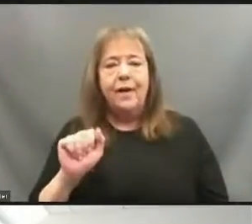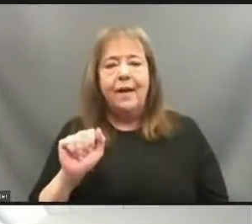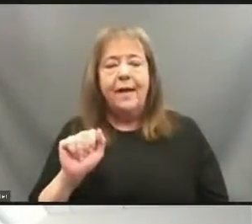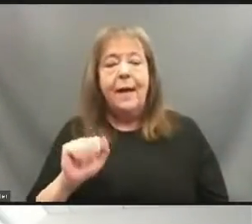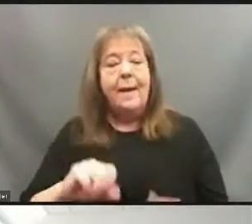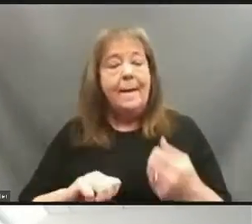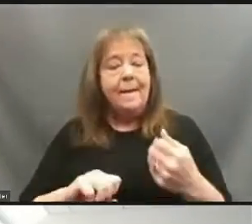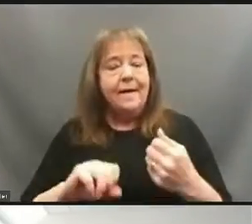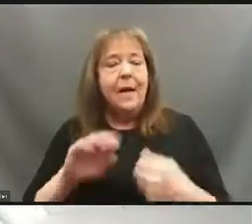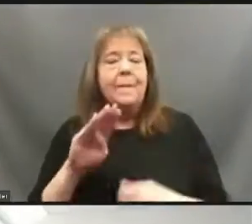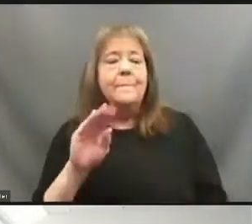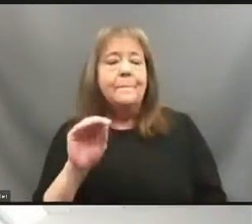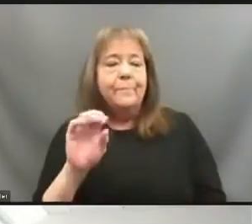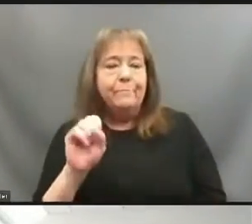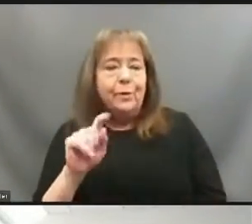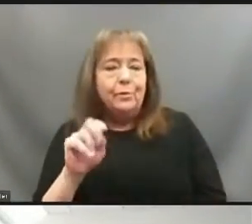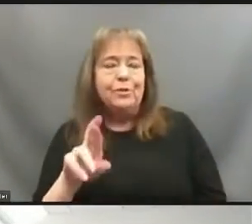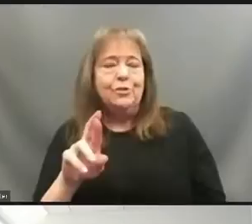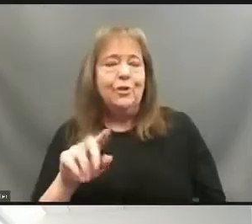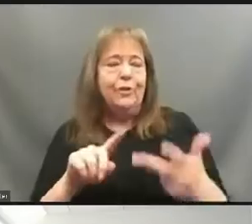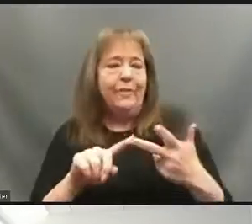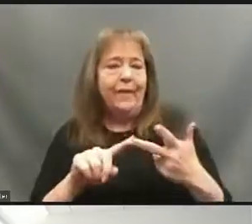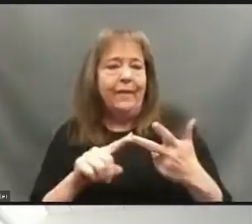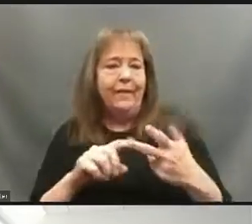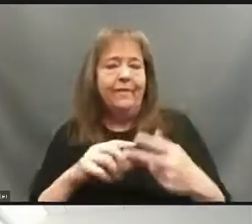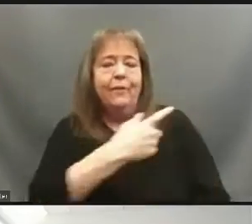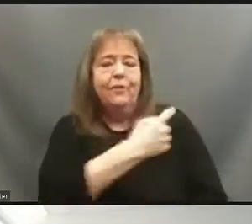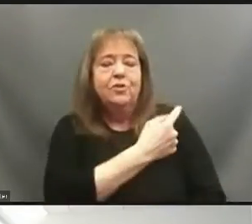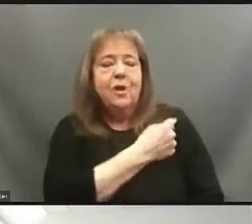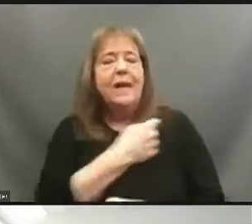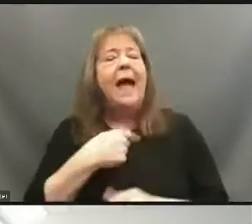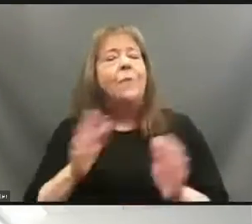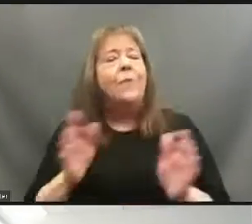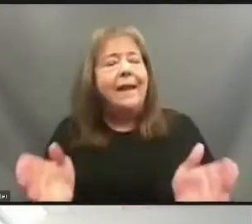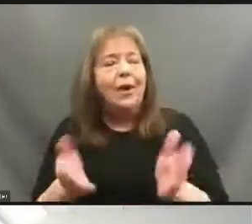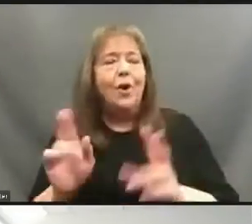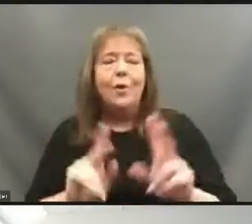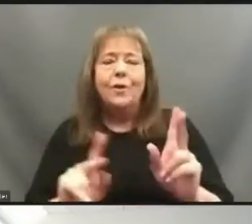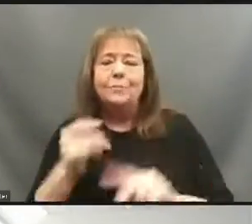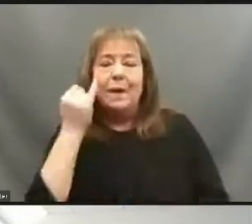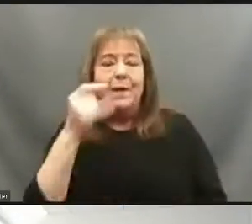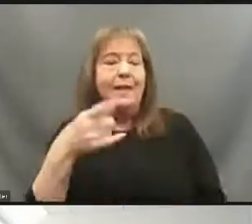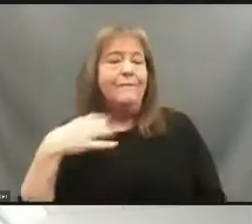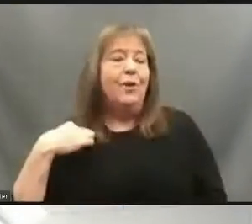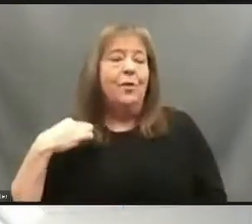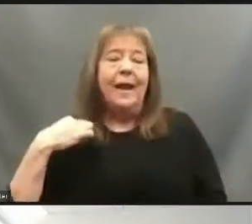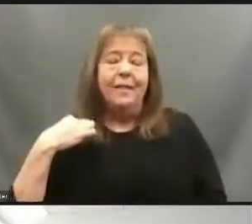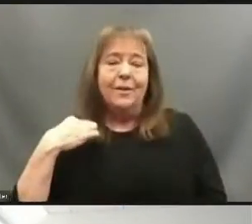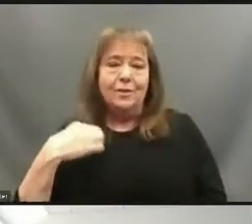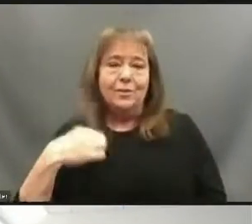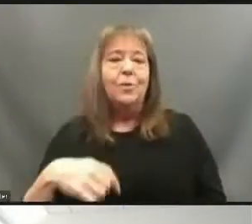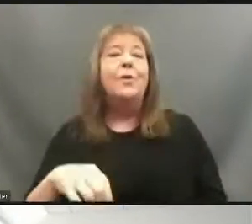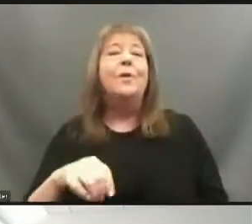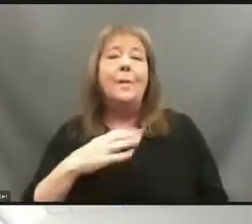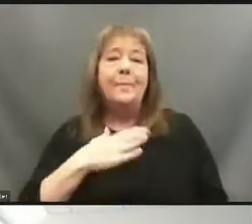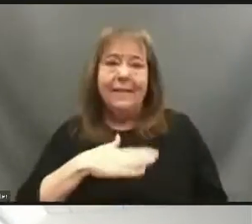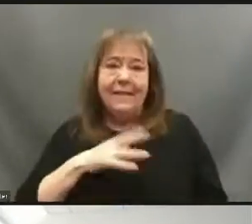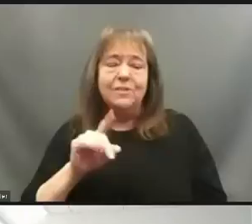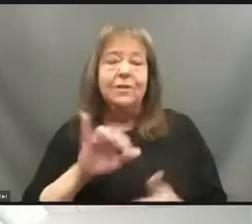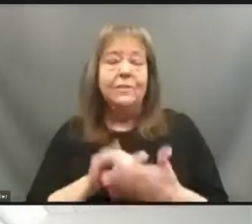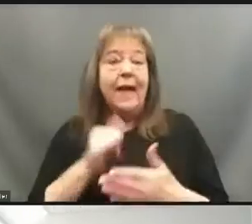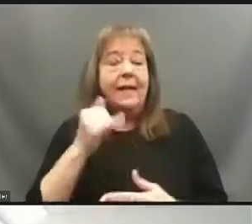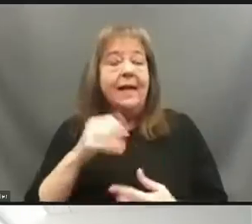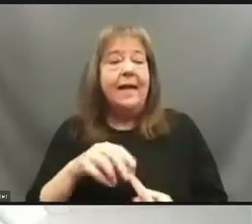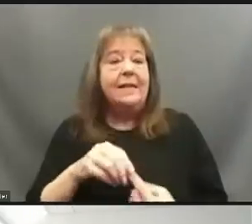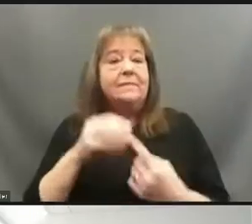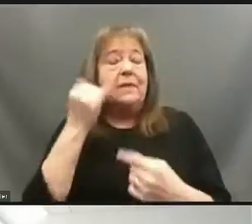encourage those who are eligible to get boosters to do so, especially if you are a healthcare worker and you are someone